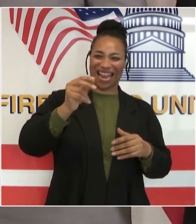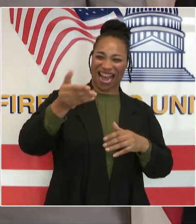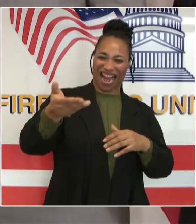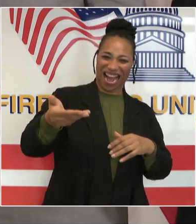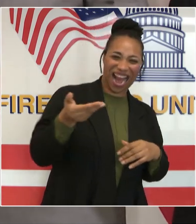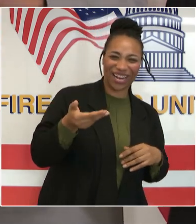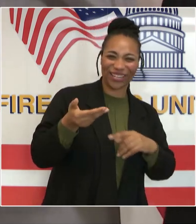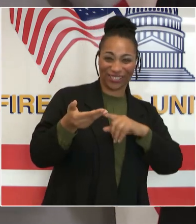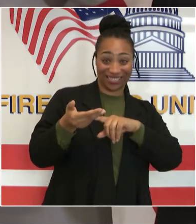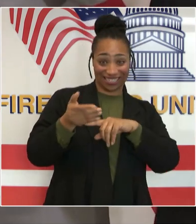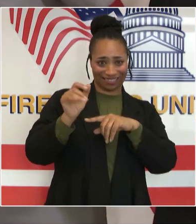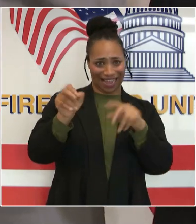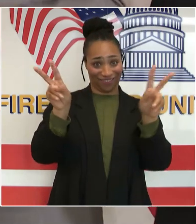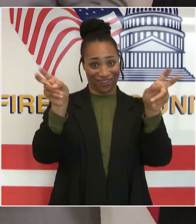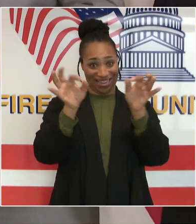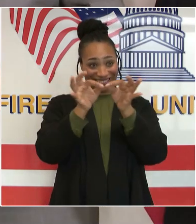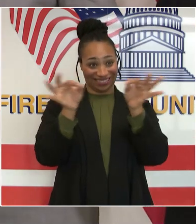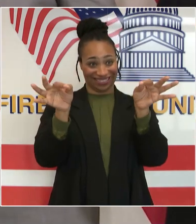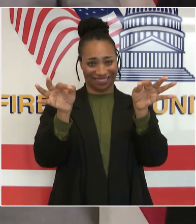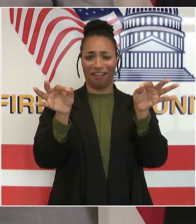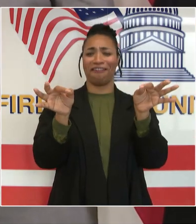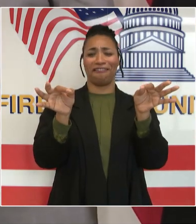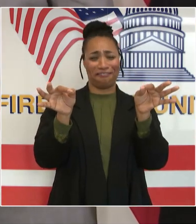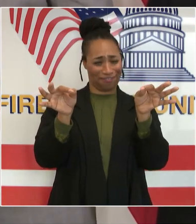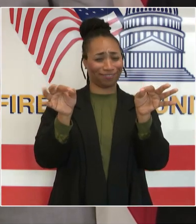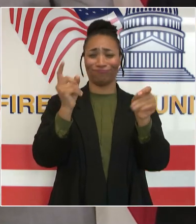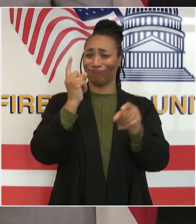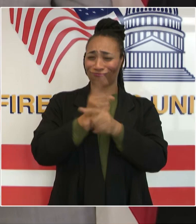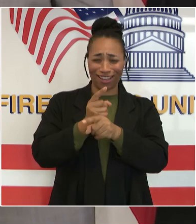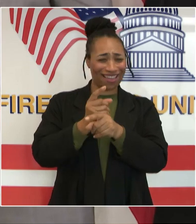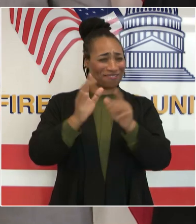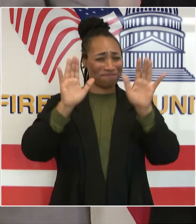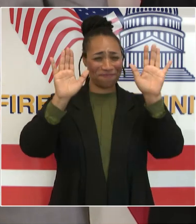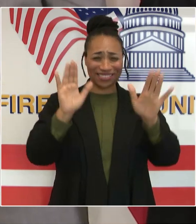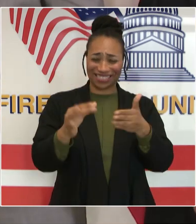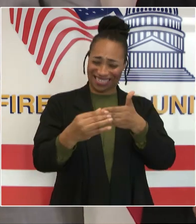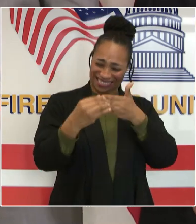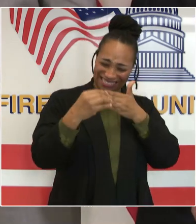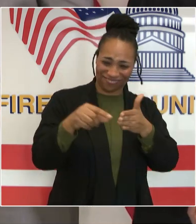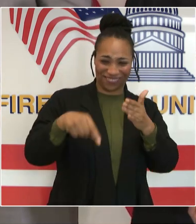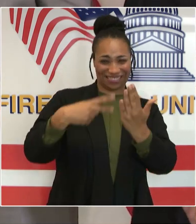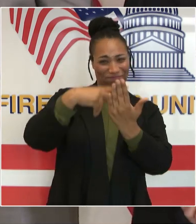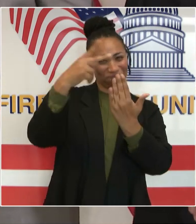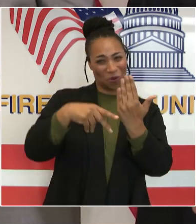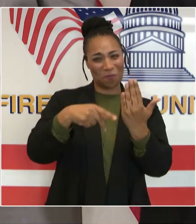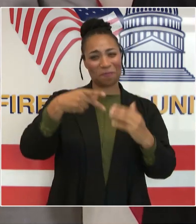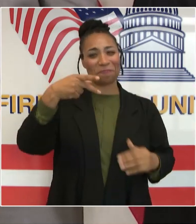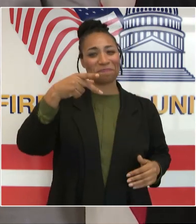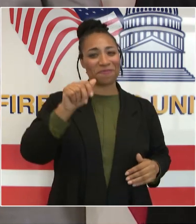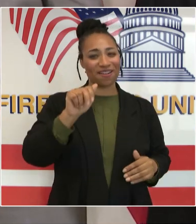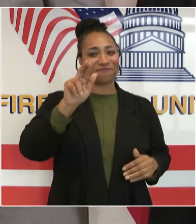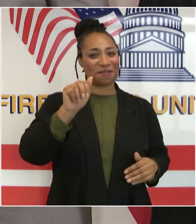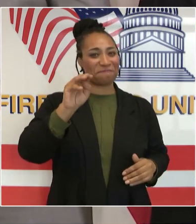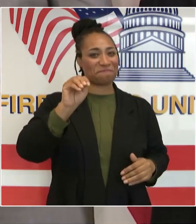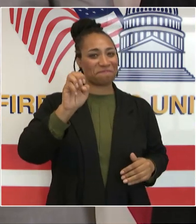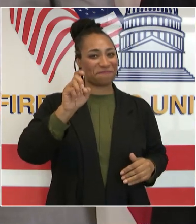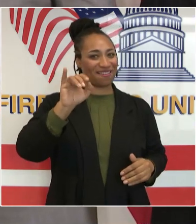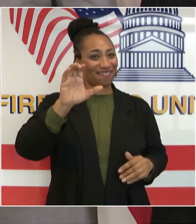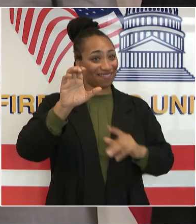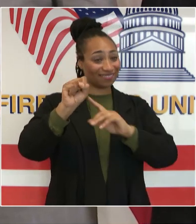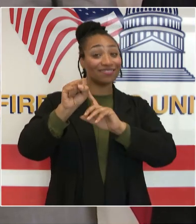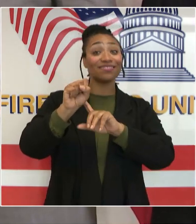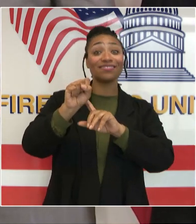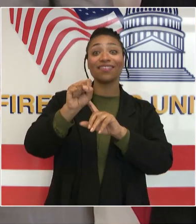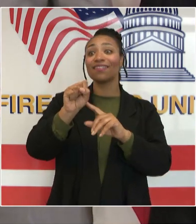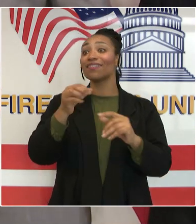the paramedic program. And I know Dr. Eddington and his team are looking to hear from you. And